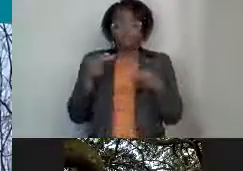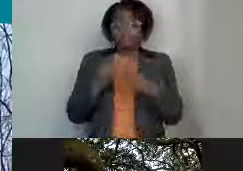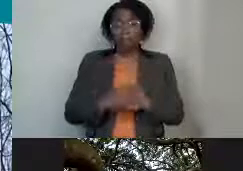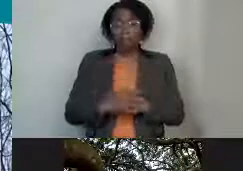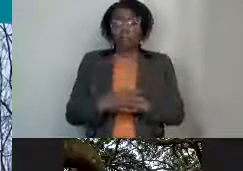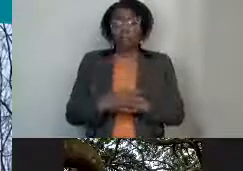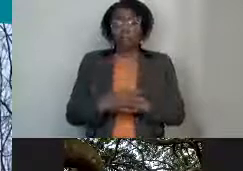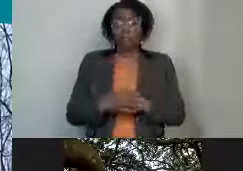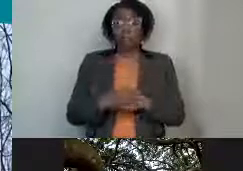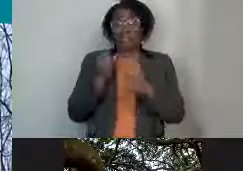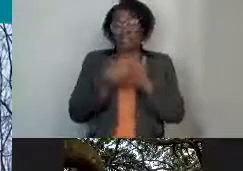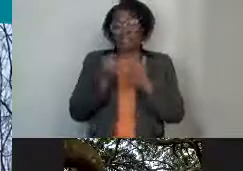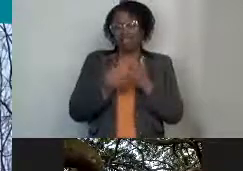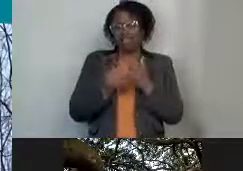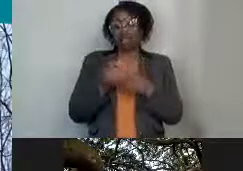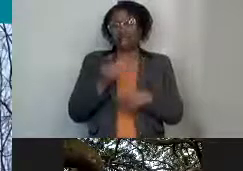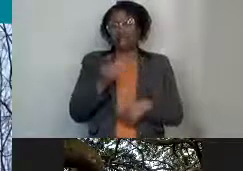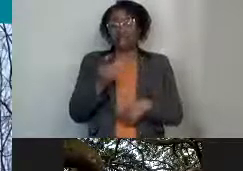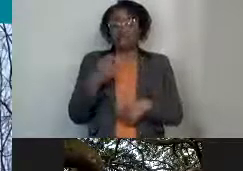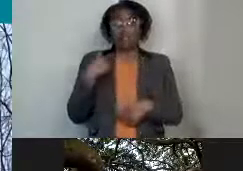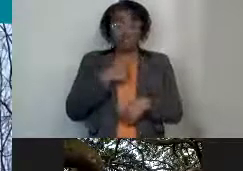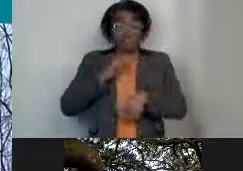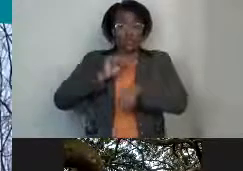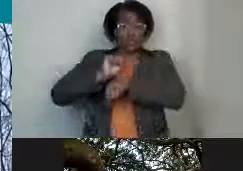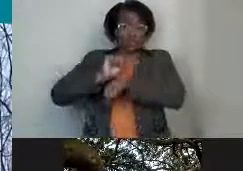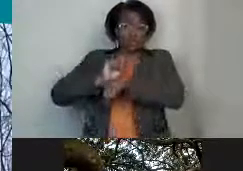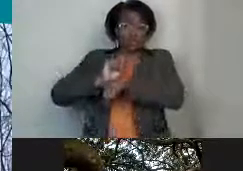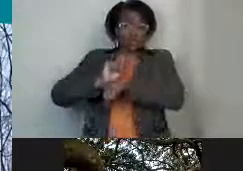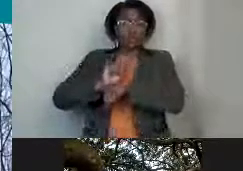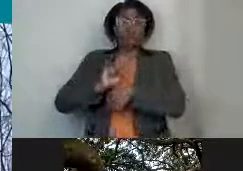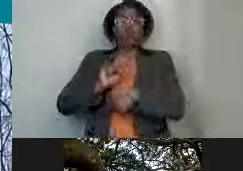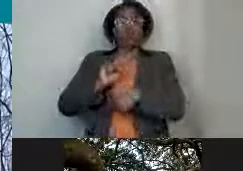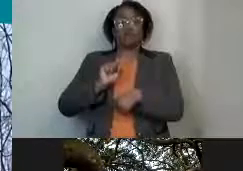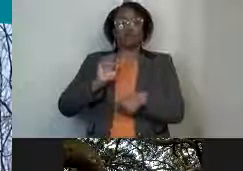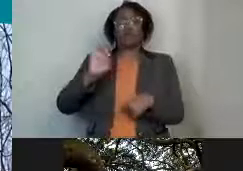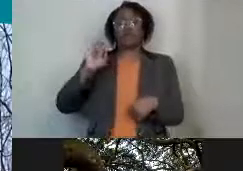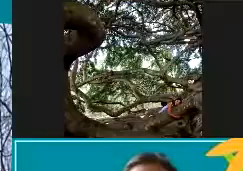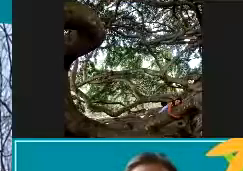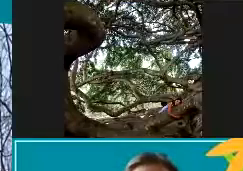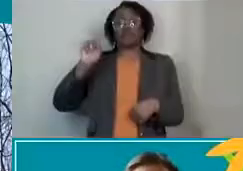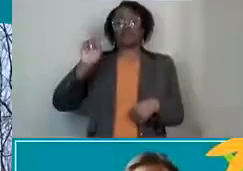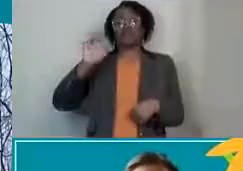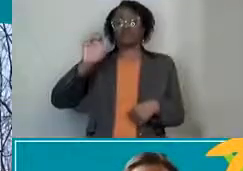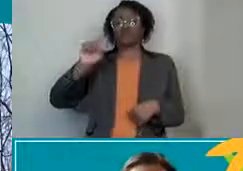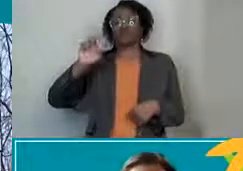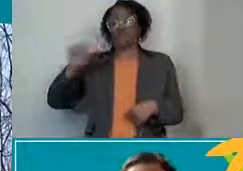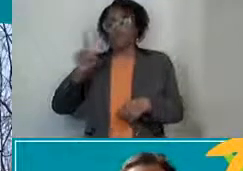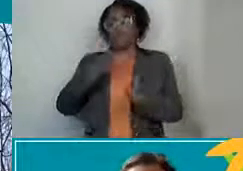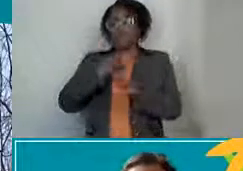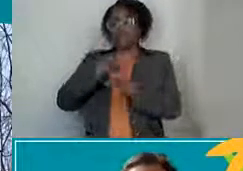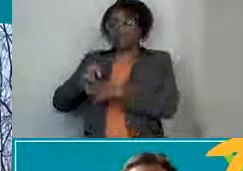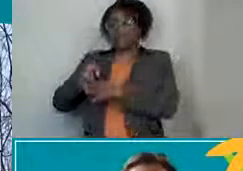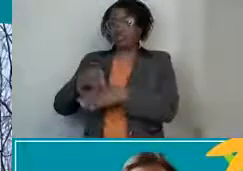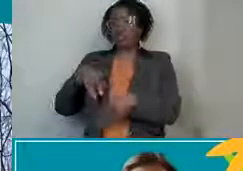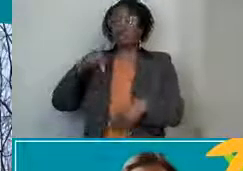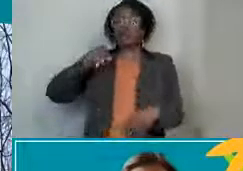And then lastly, we work on extractive industries and particularly